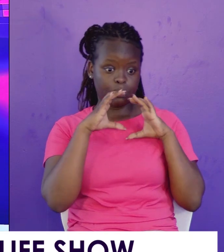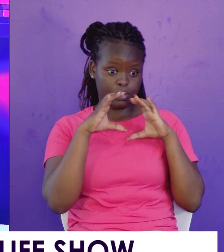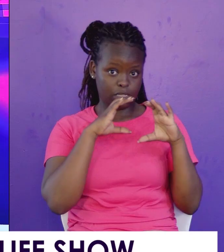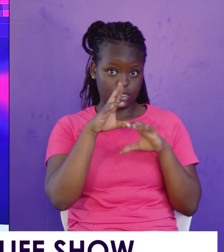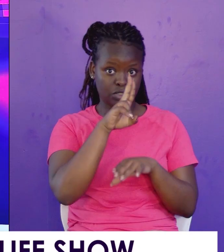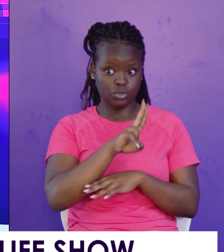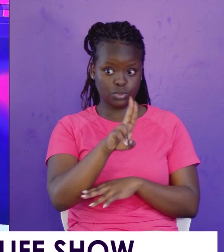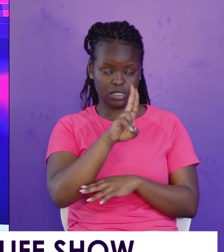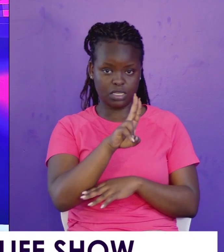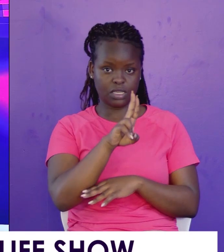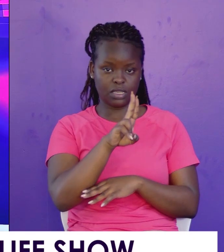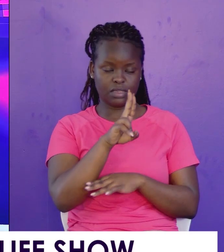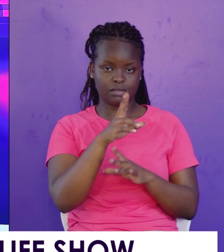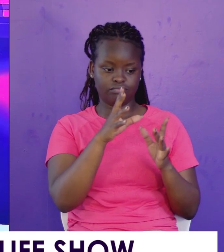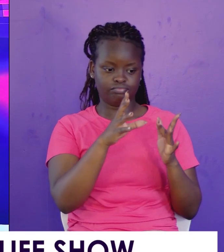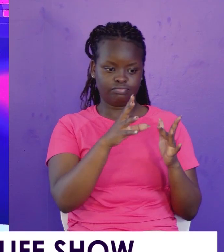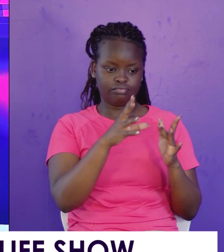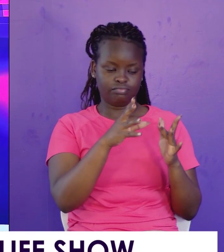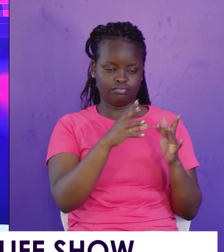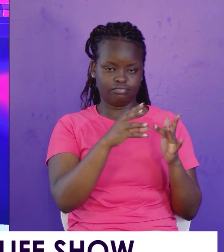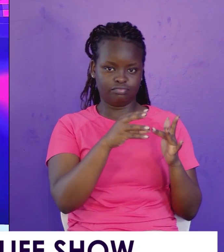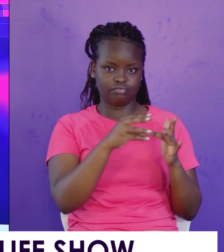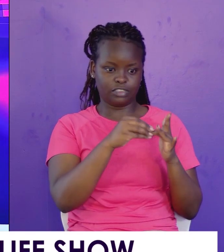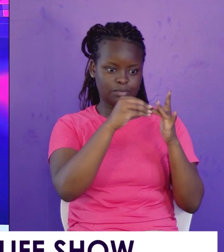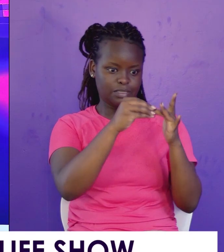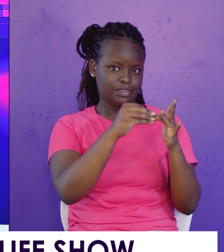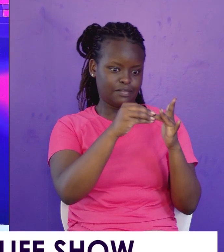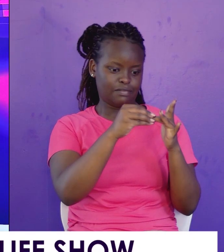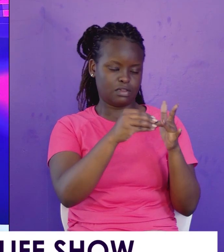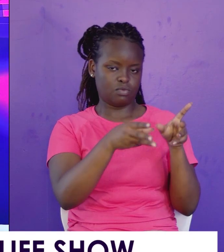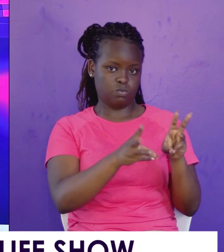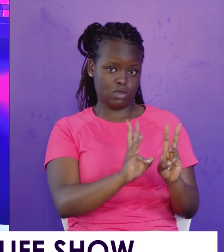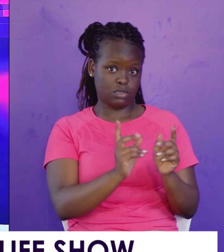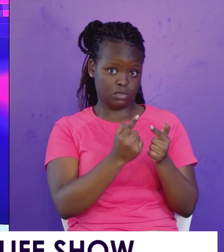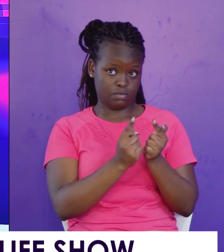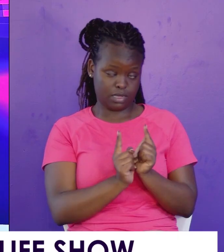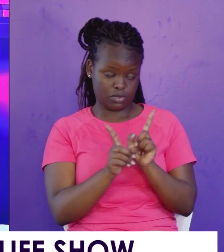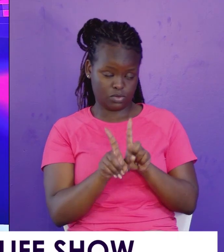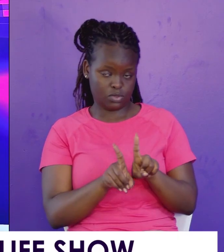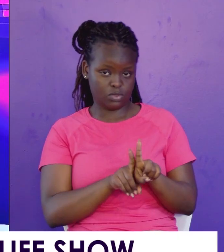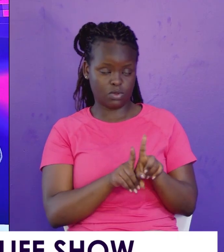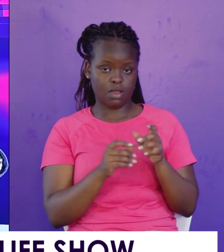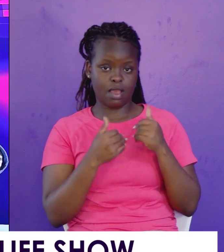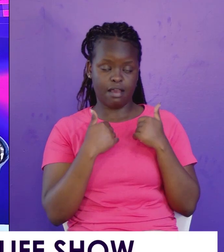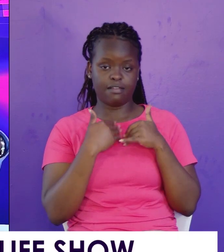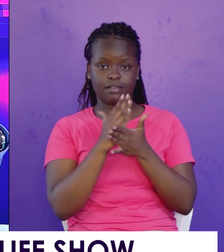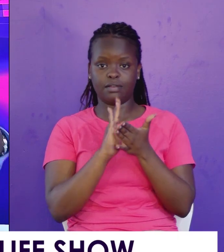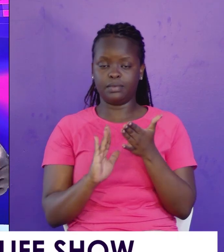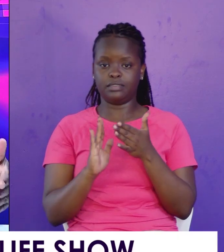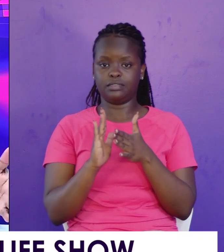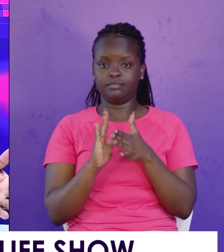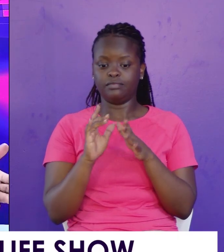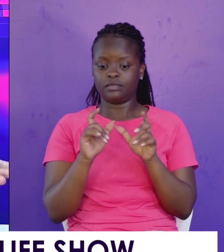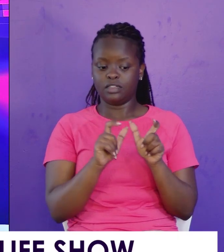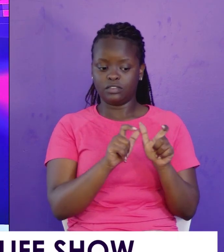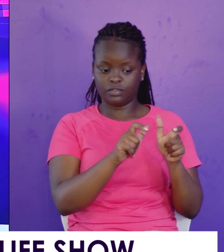using certain channels. Yeah. But then there is part of